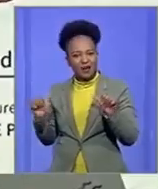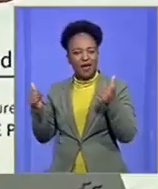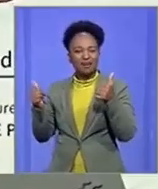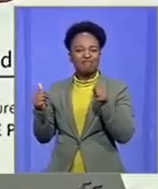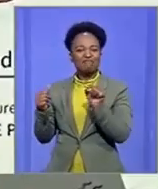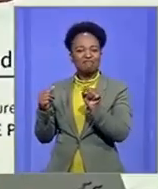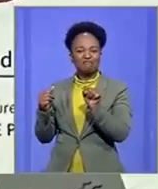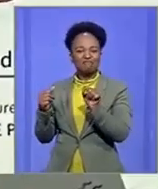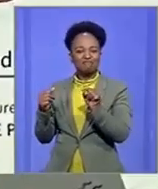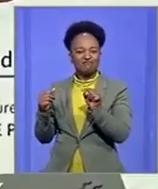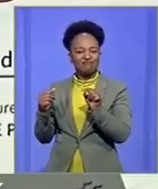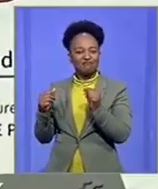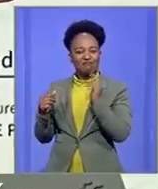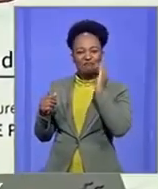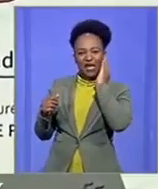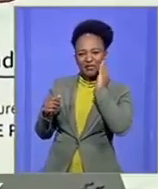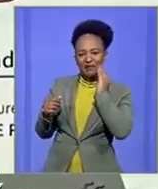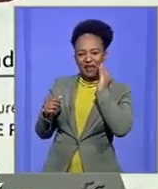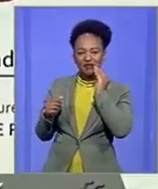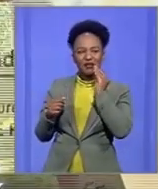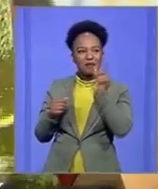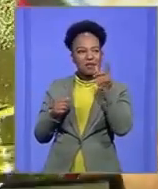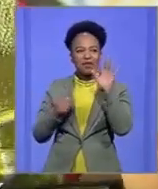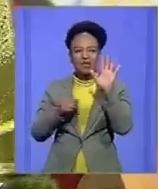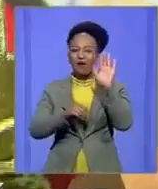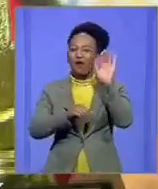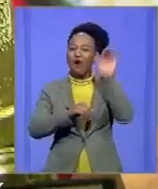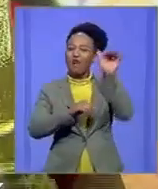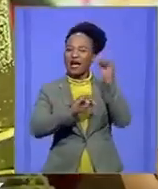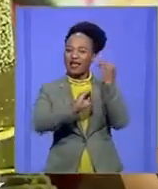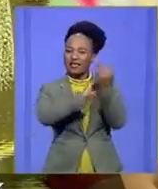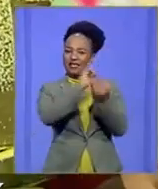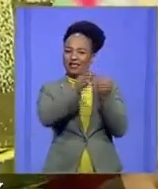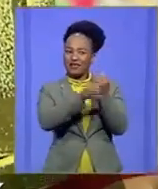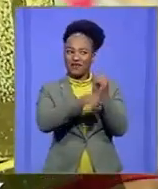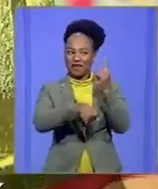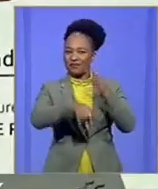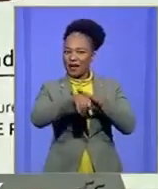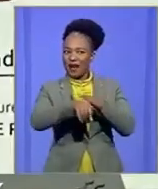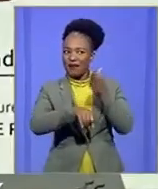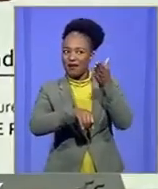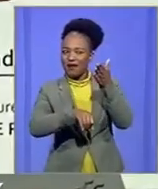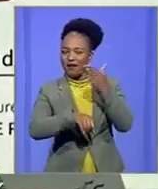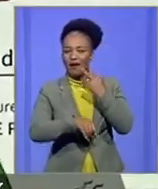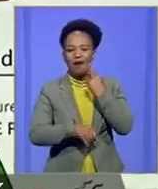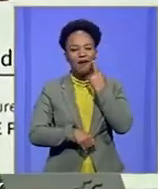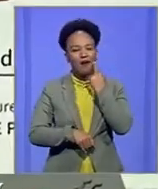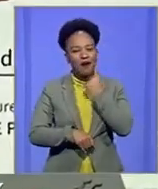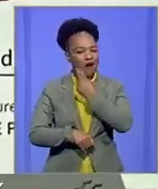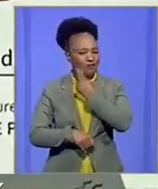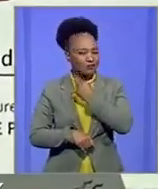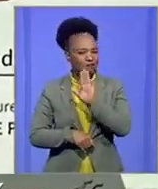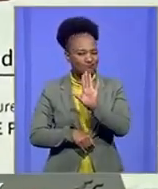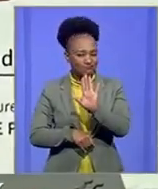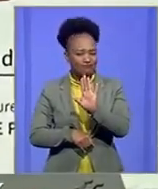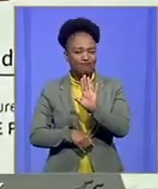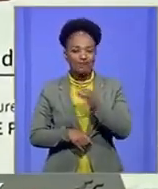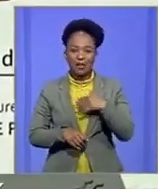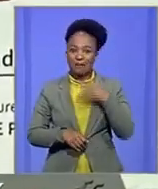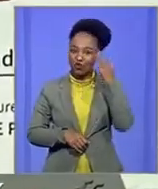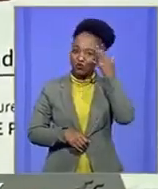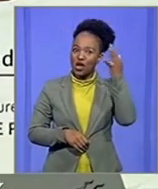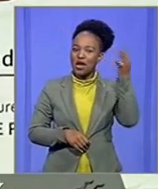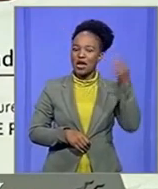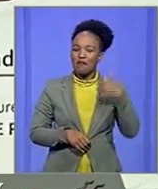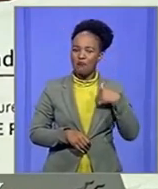to go to New York. My first time overseas, it was very nice. Oh, my dream is to become a